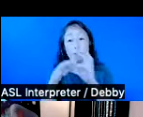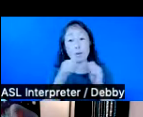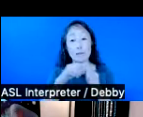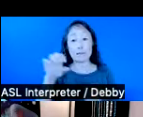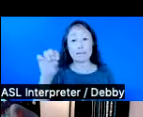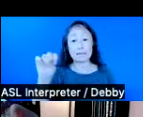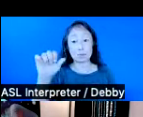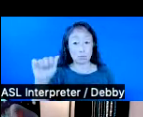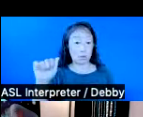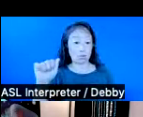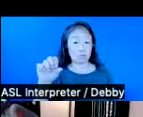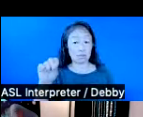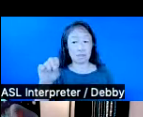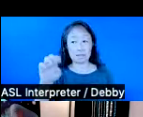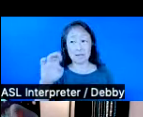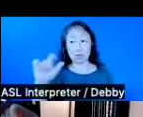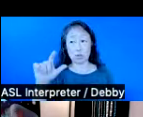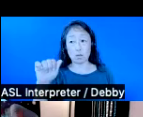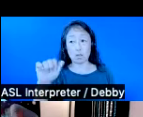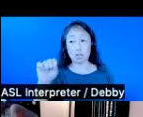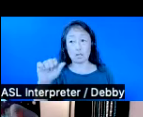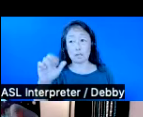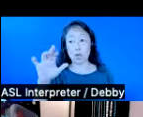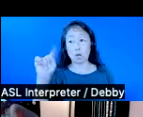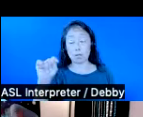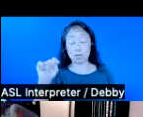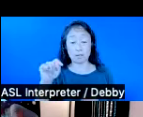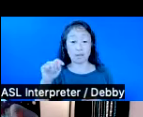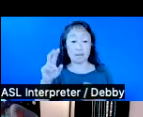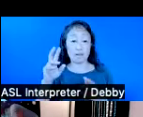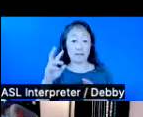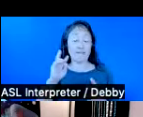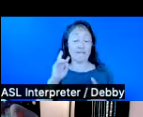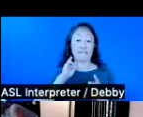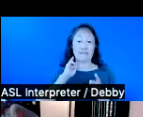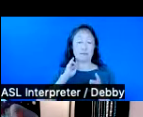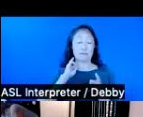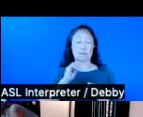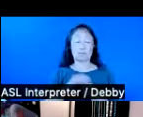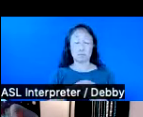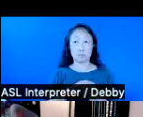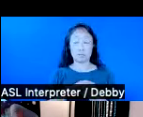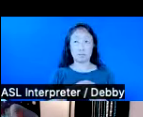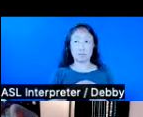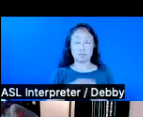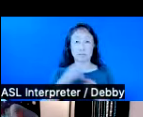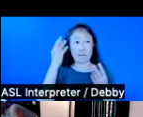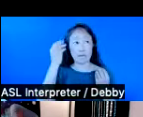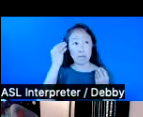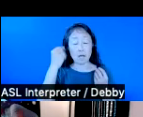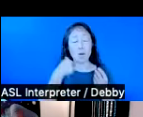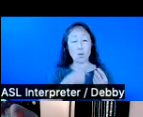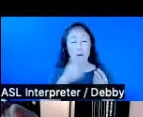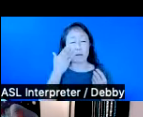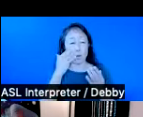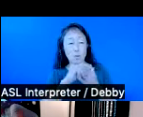victims, and thinking about mental health, and we know the individual, and we talked a little bit